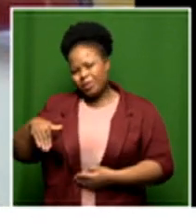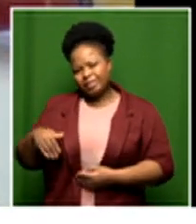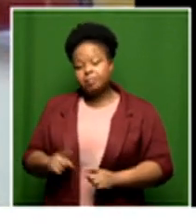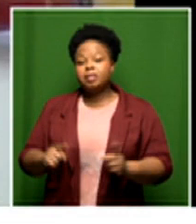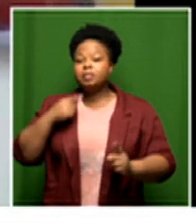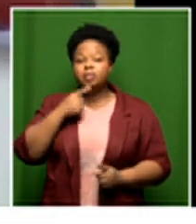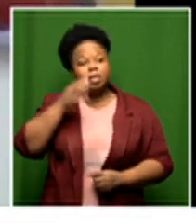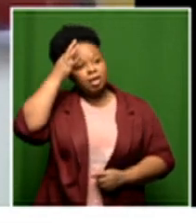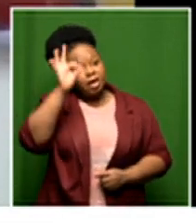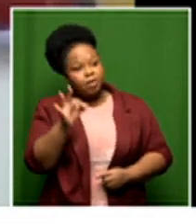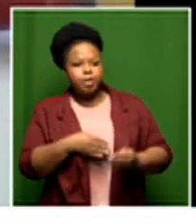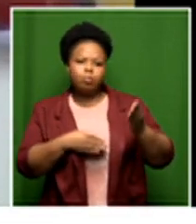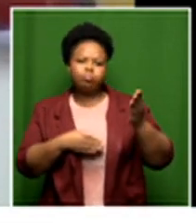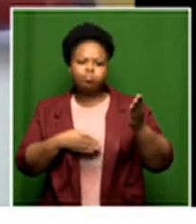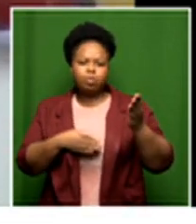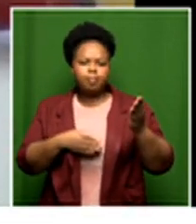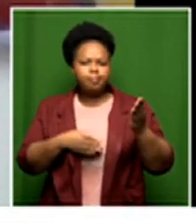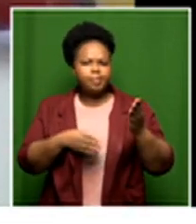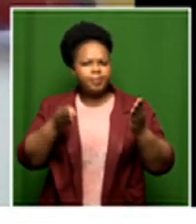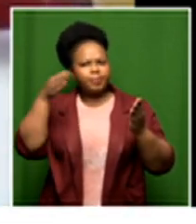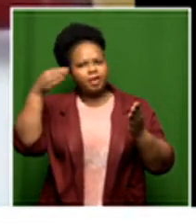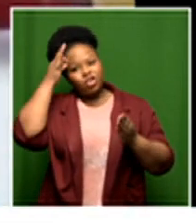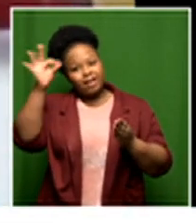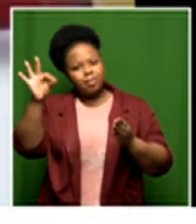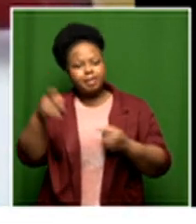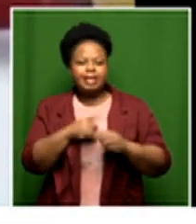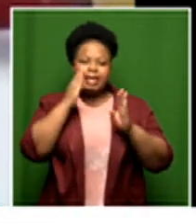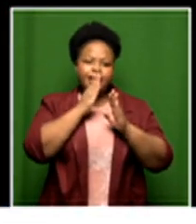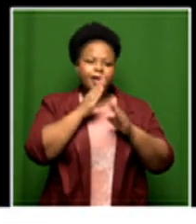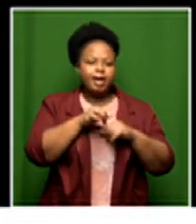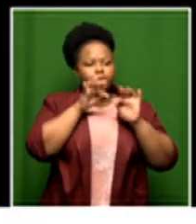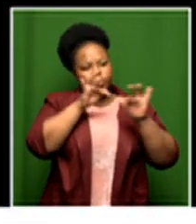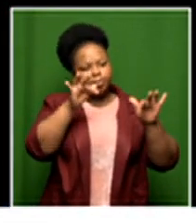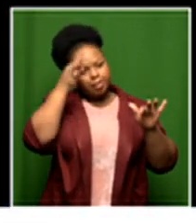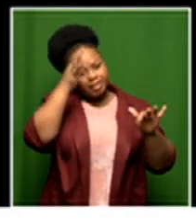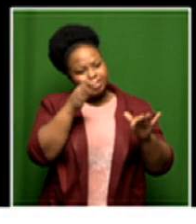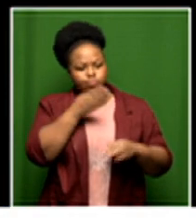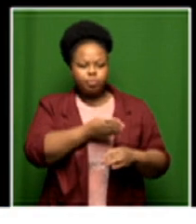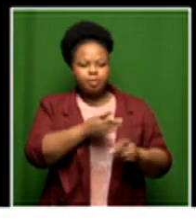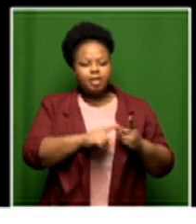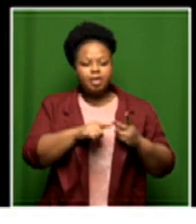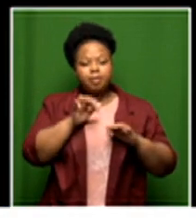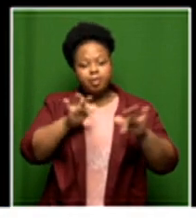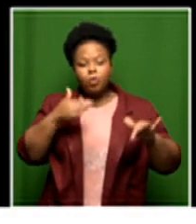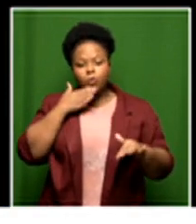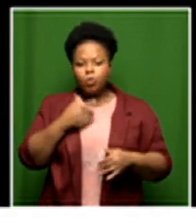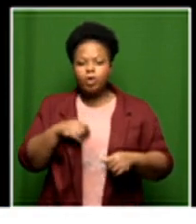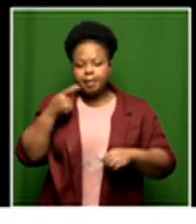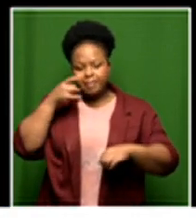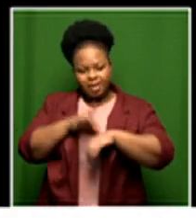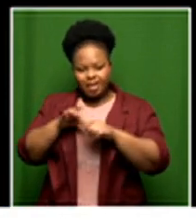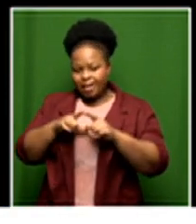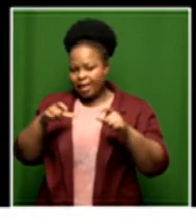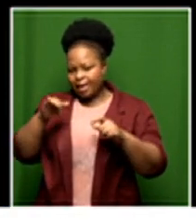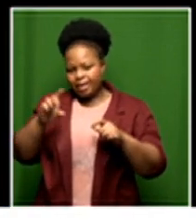public sector. So if it is available in the public sector, I will urge the public, people who's not on medical schemes,